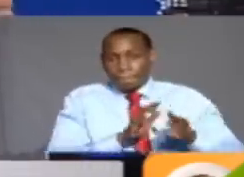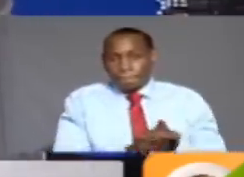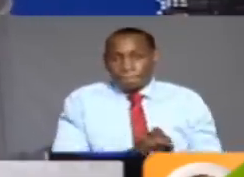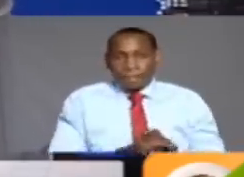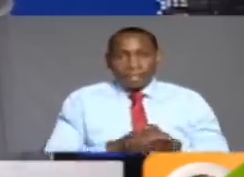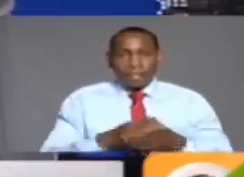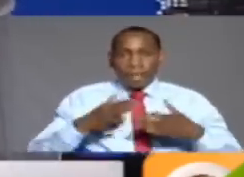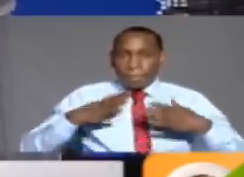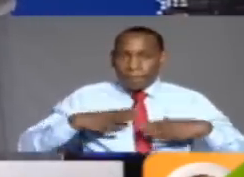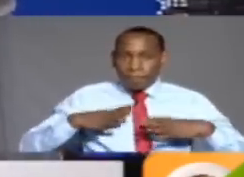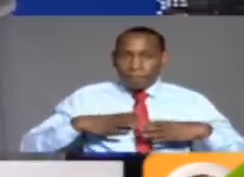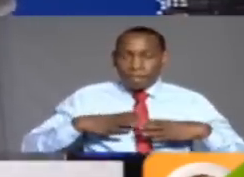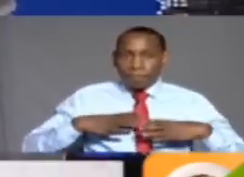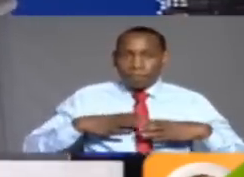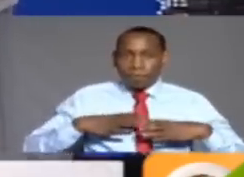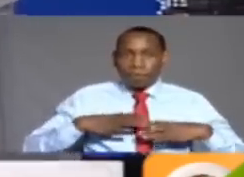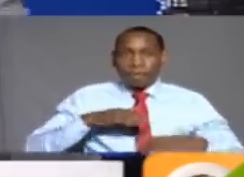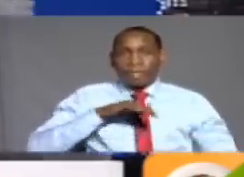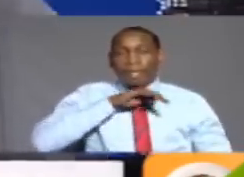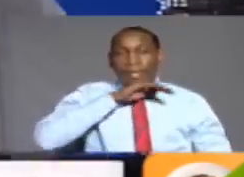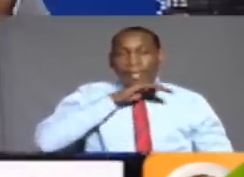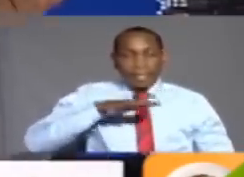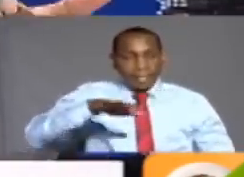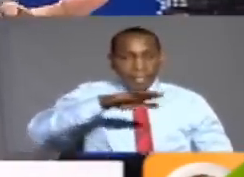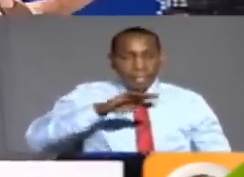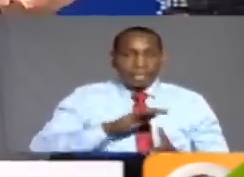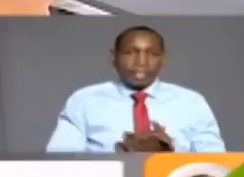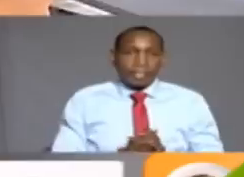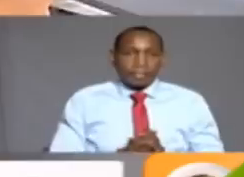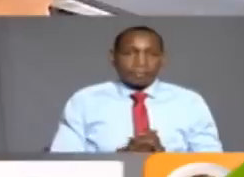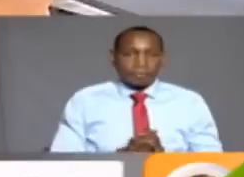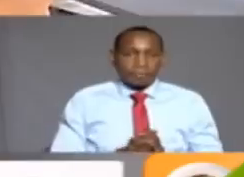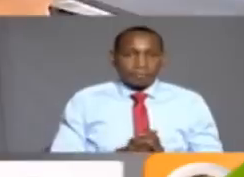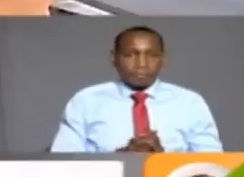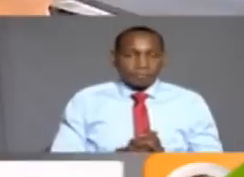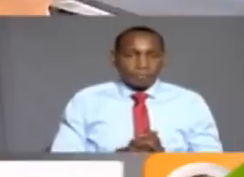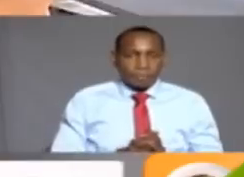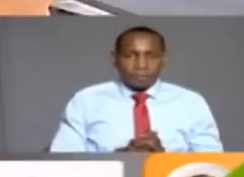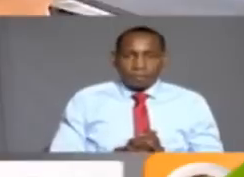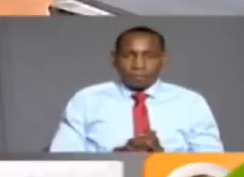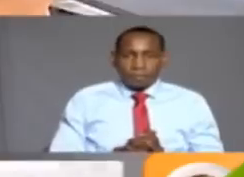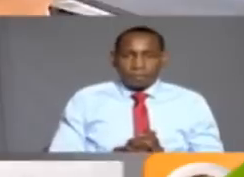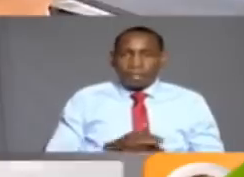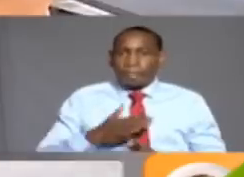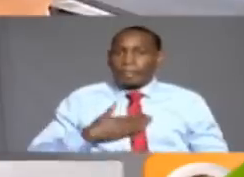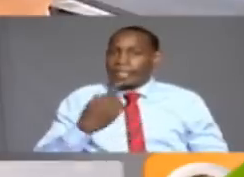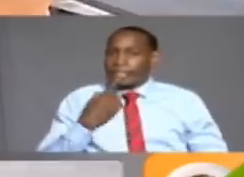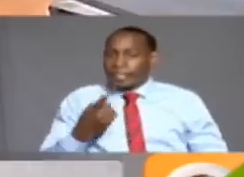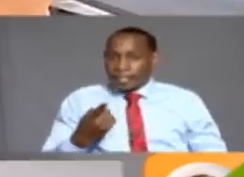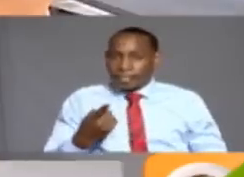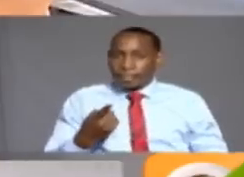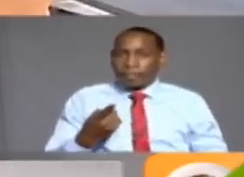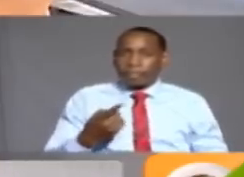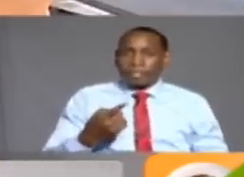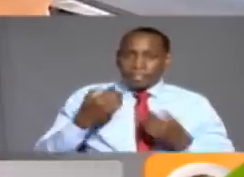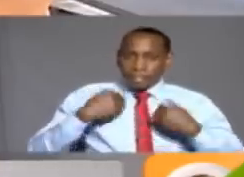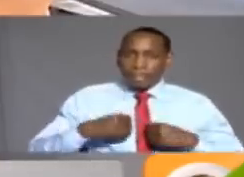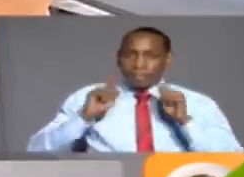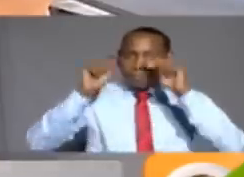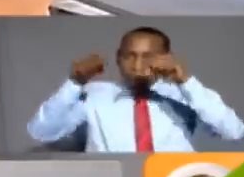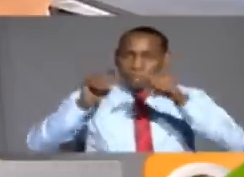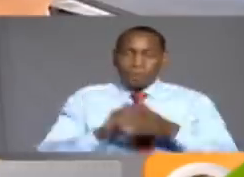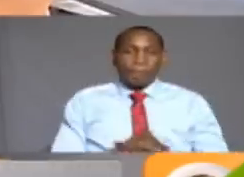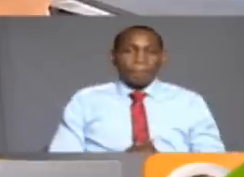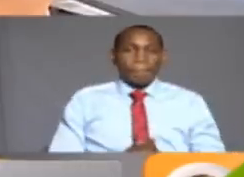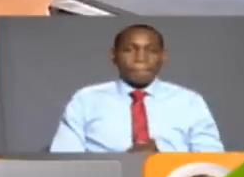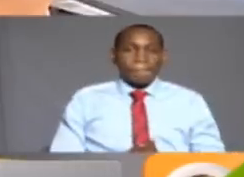The people in Raila's and that's what you saw. I mean, that is an assumption. No, I'm telling you this is empirical because I got there's nothing empirical about